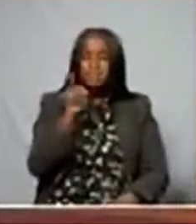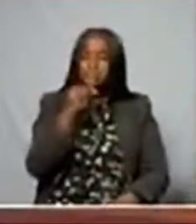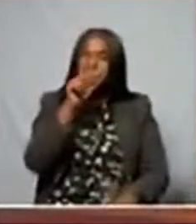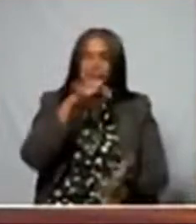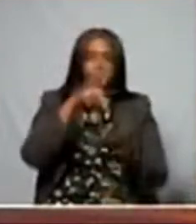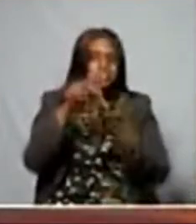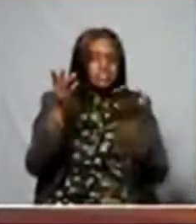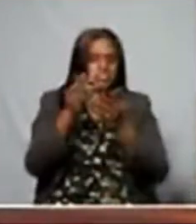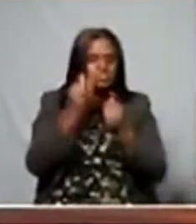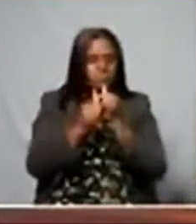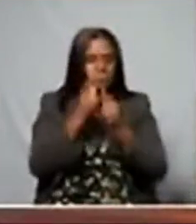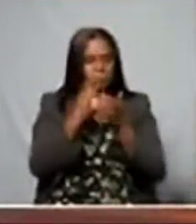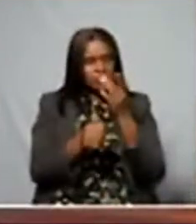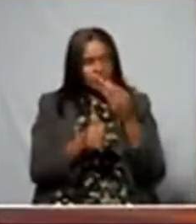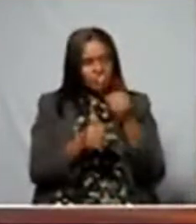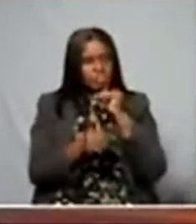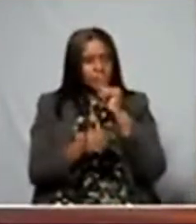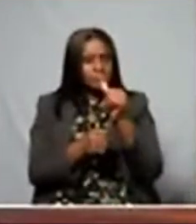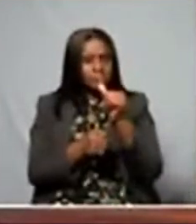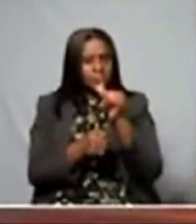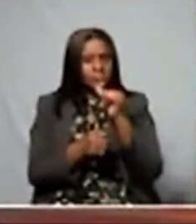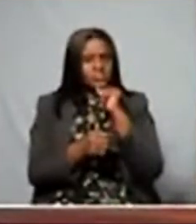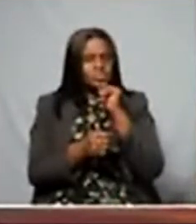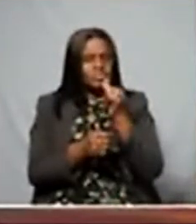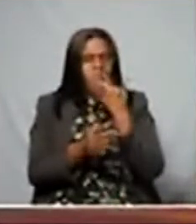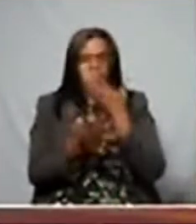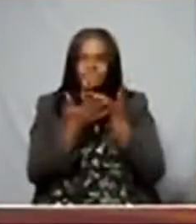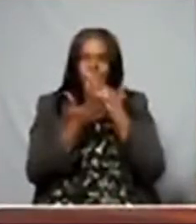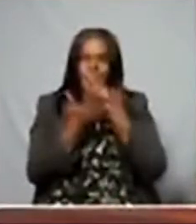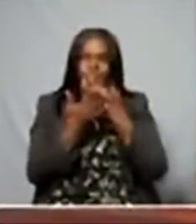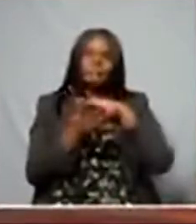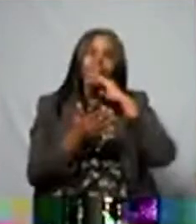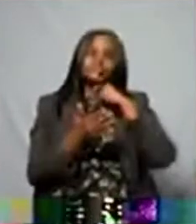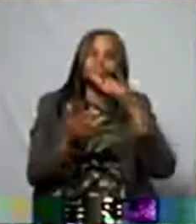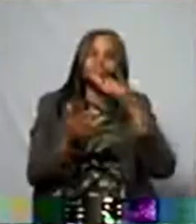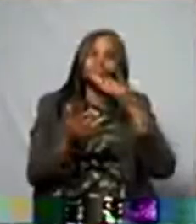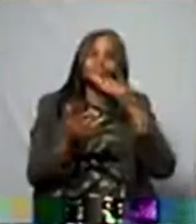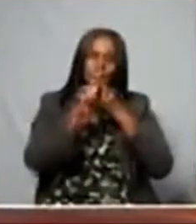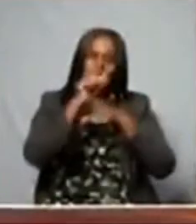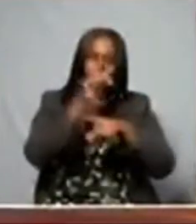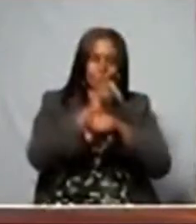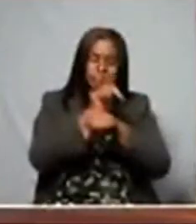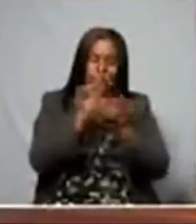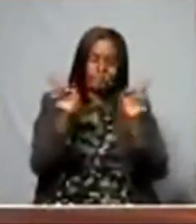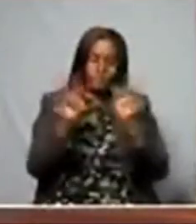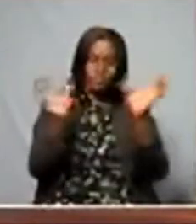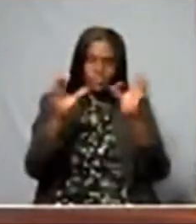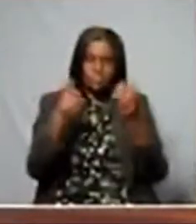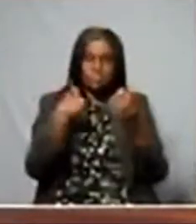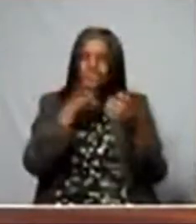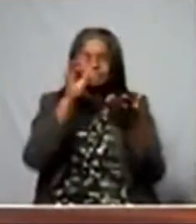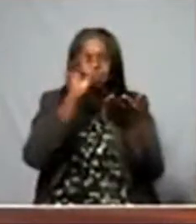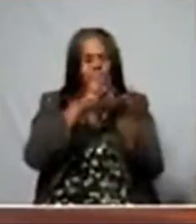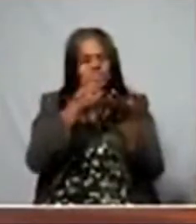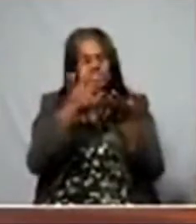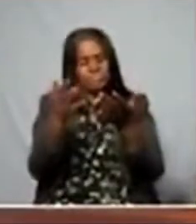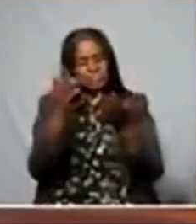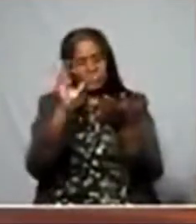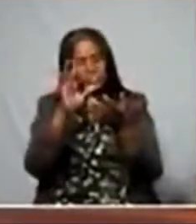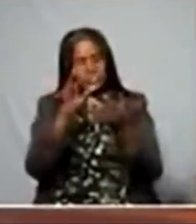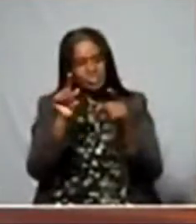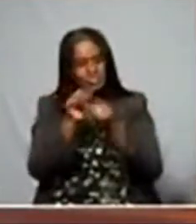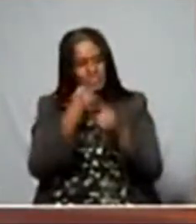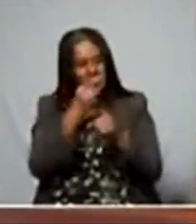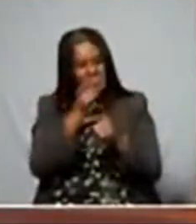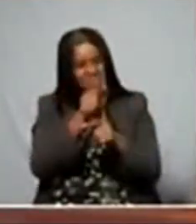paid, which is not good enough, because those projects where communities have not put anything, they will call it, oh,